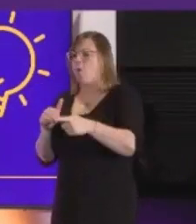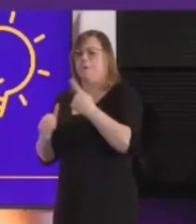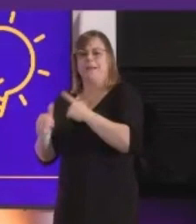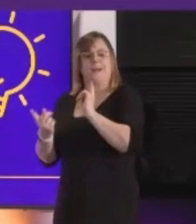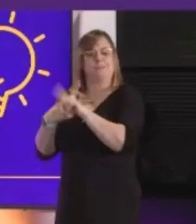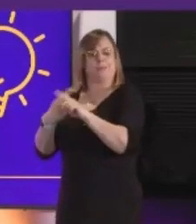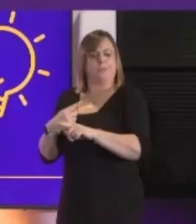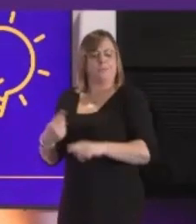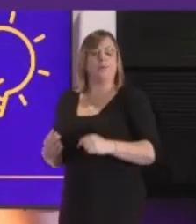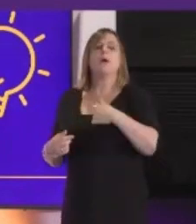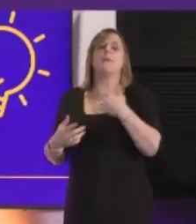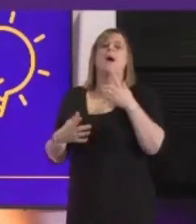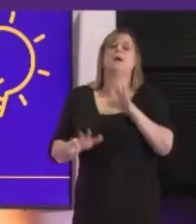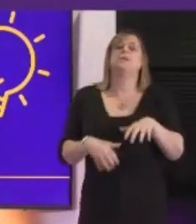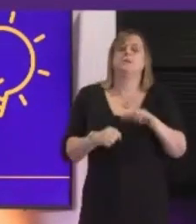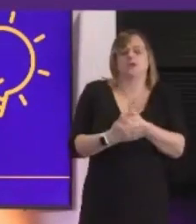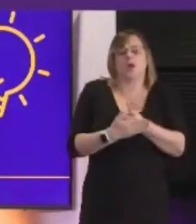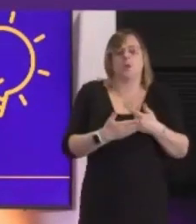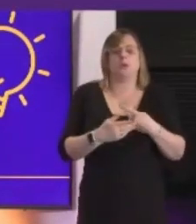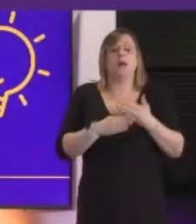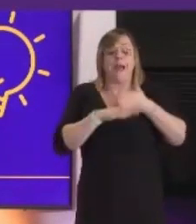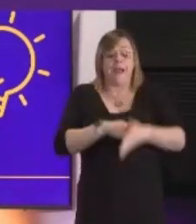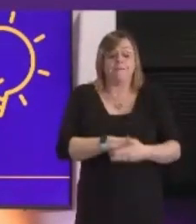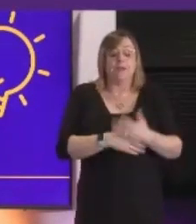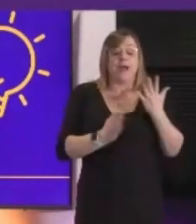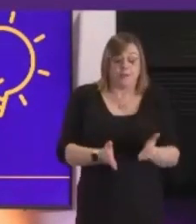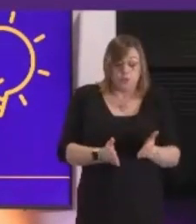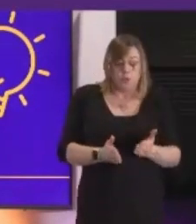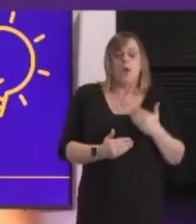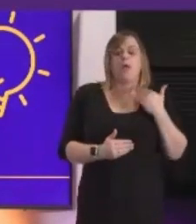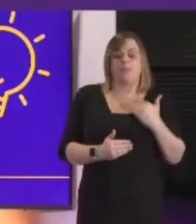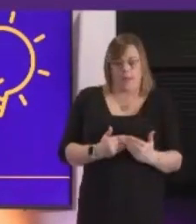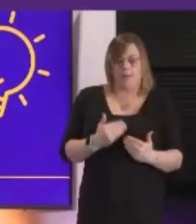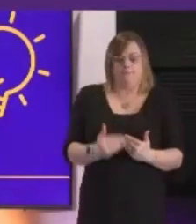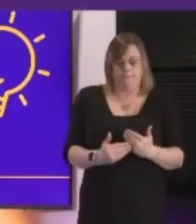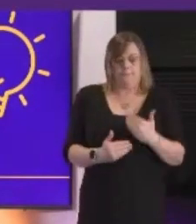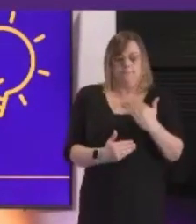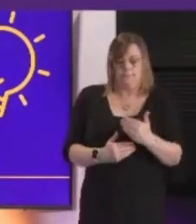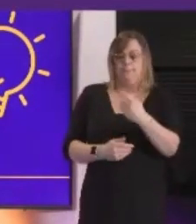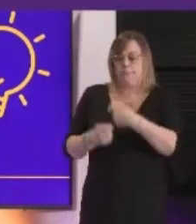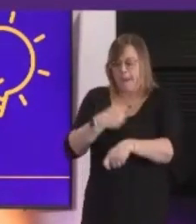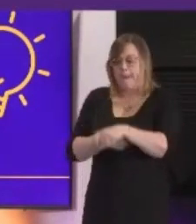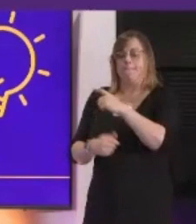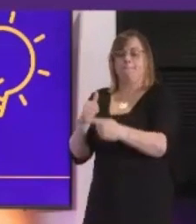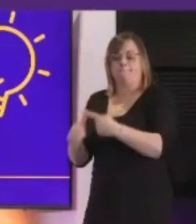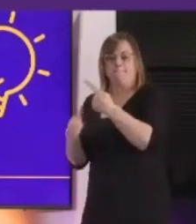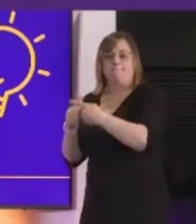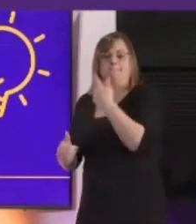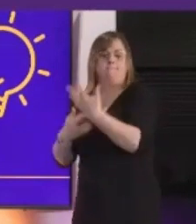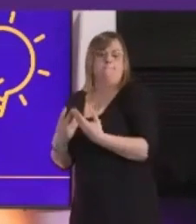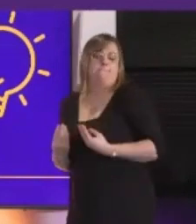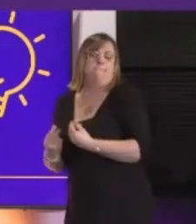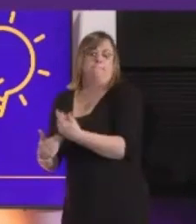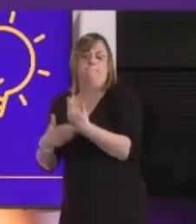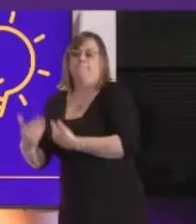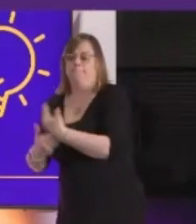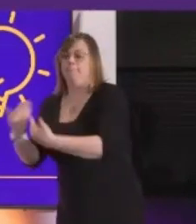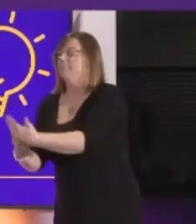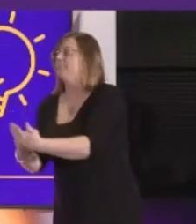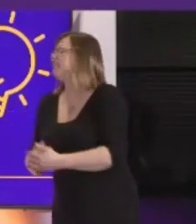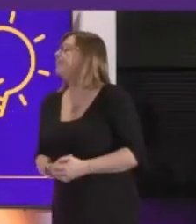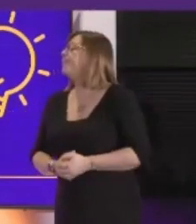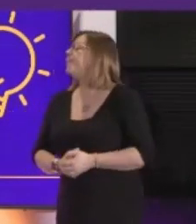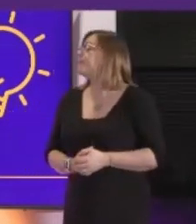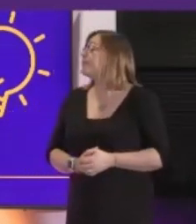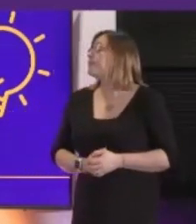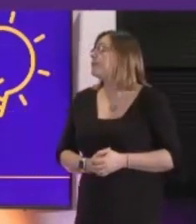off with a little bit more effort, and then by doing that in the right way, it leads to a much more automatic response then. Right, and